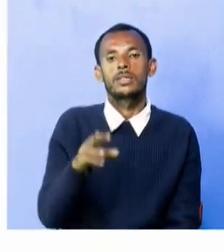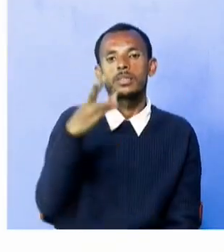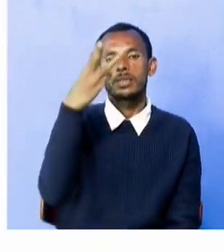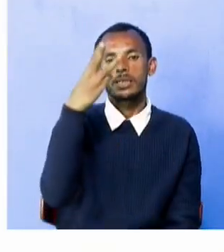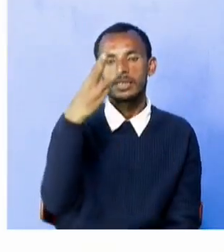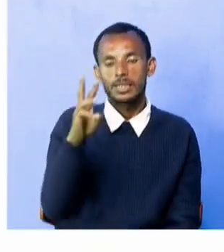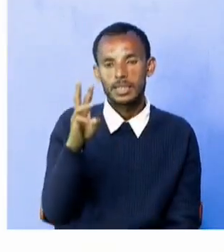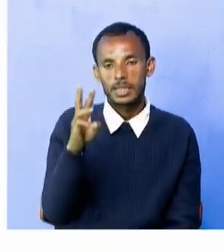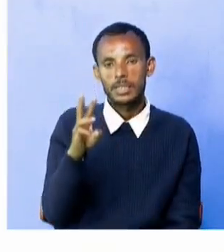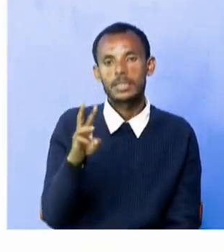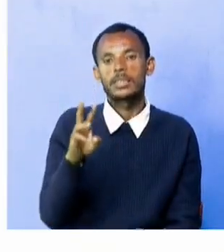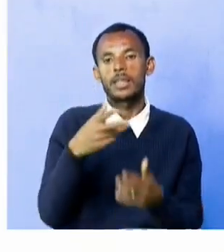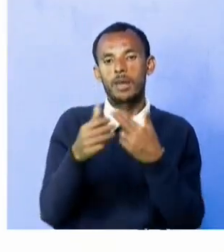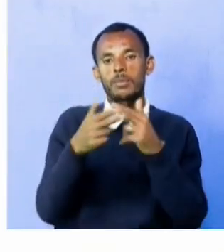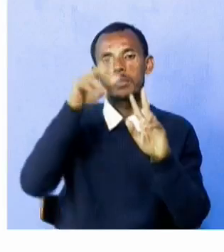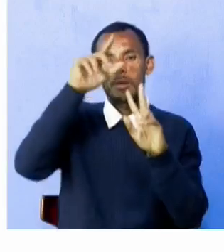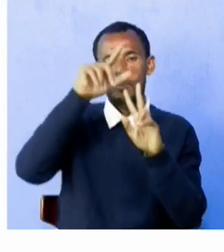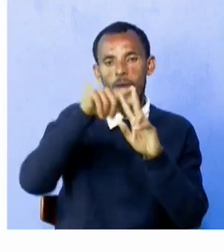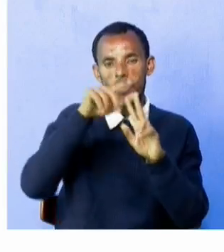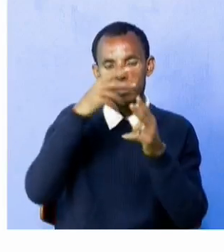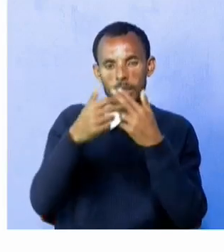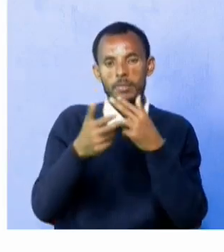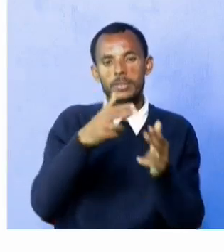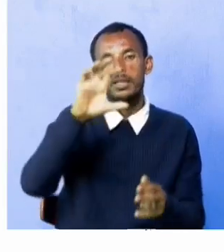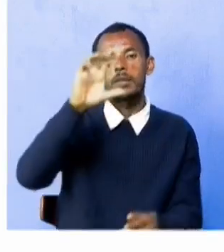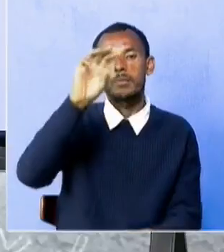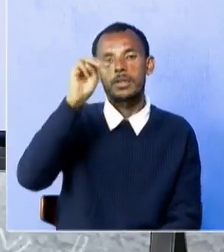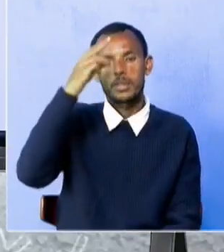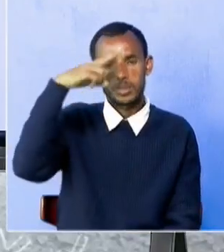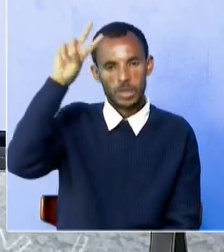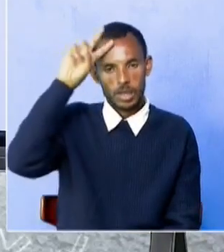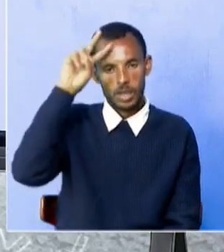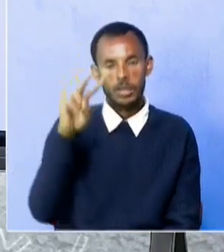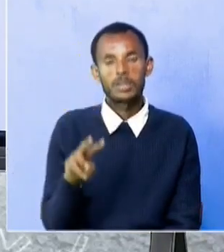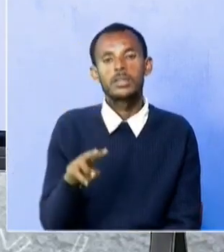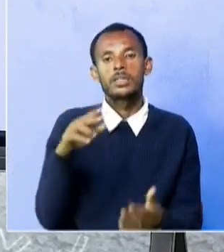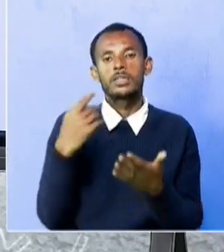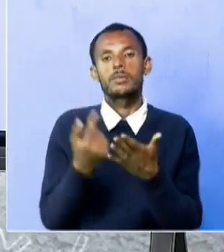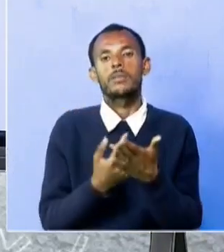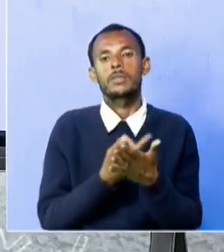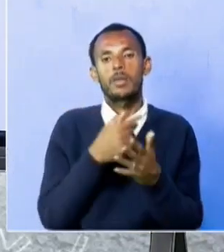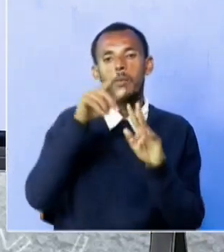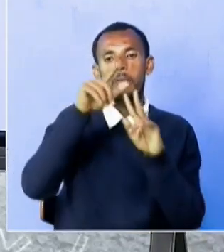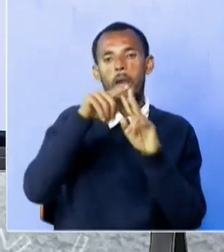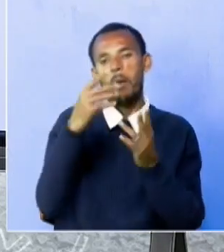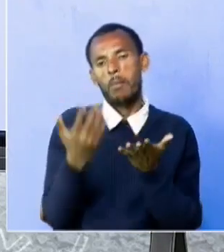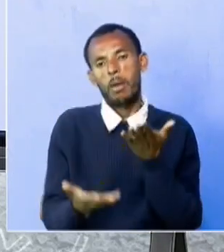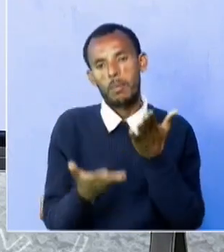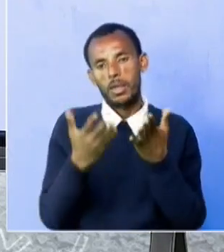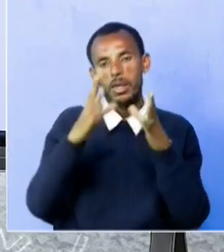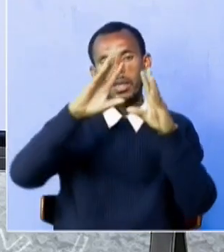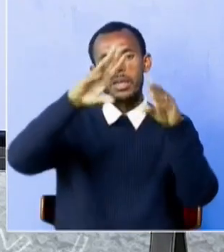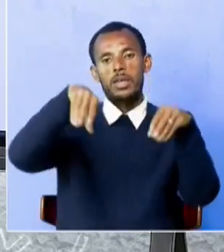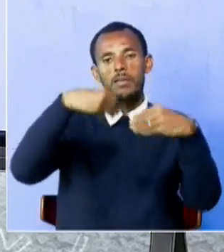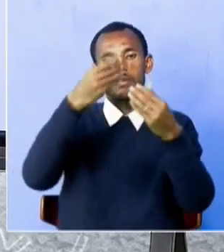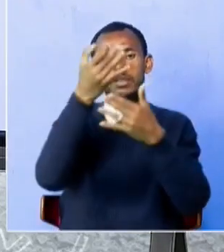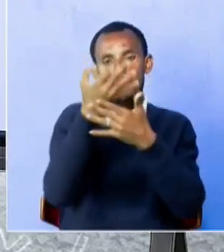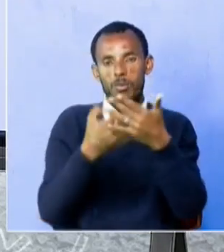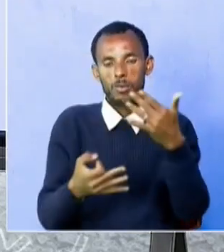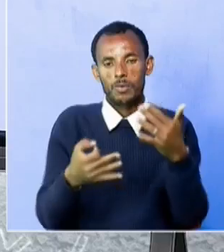times pi times centimeter square. Okay, sometimes pi may be given in the form